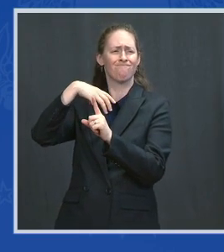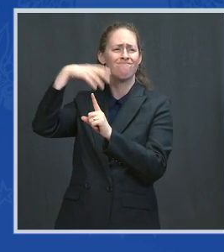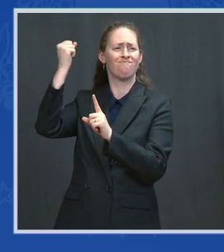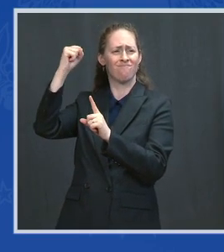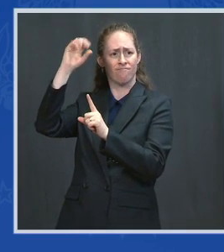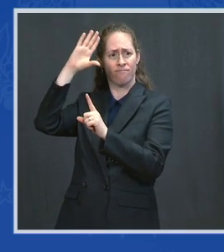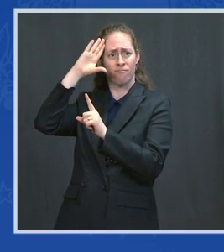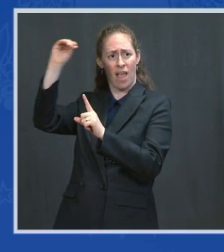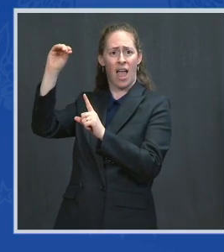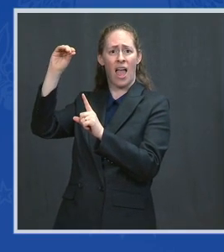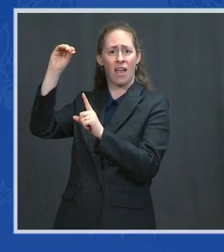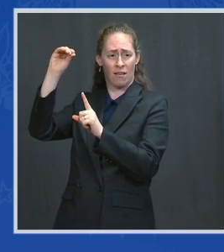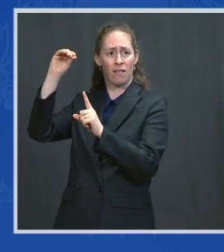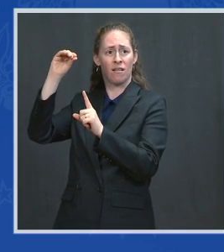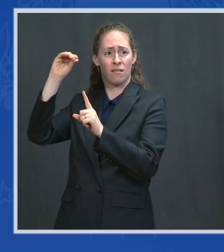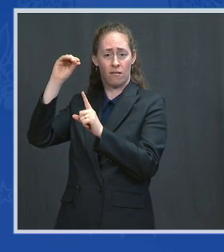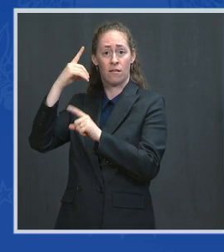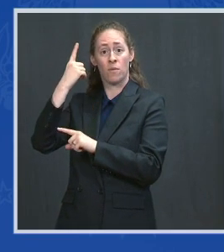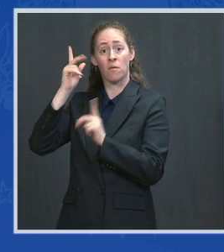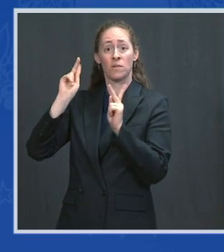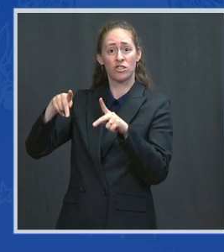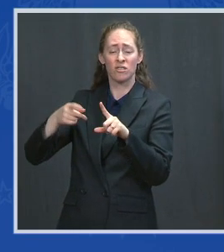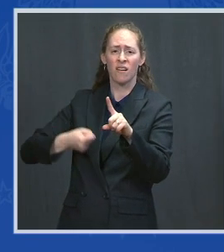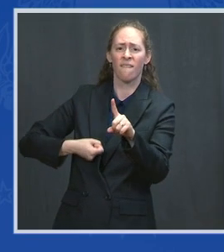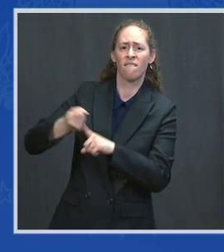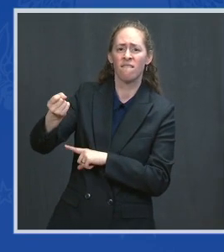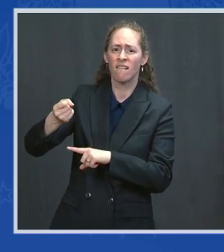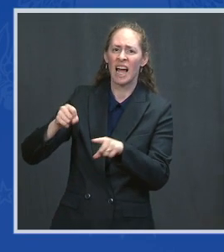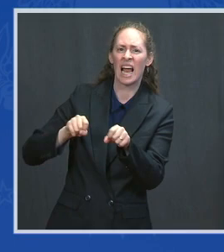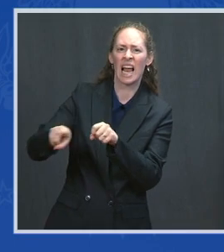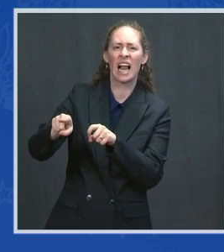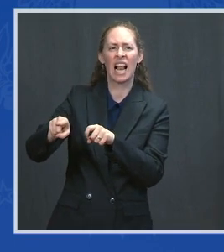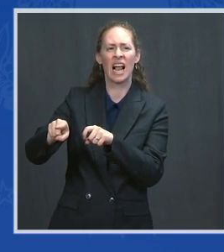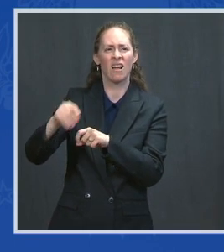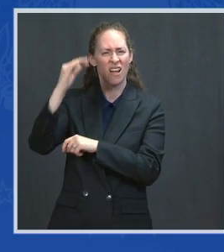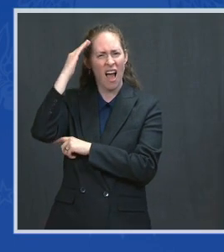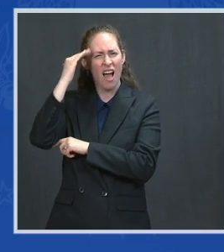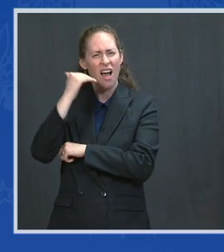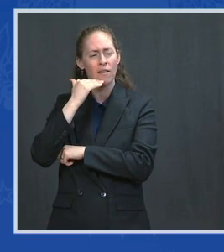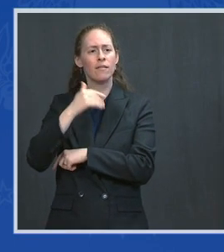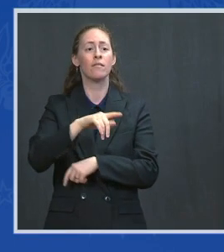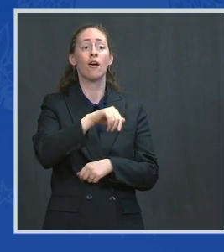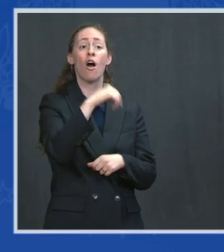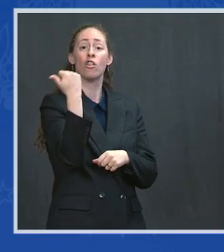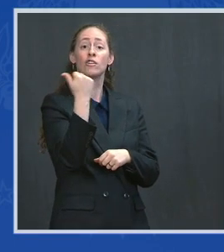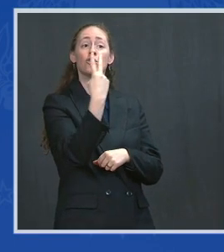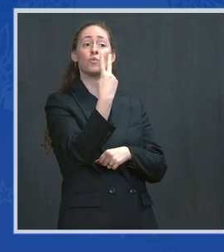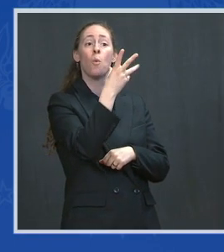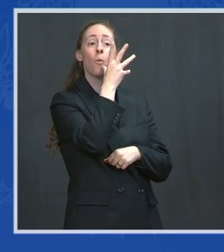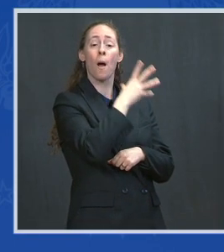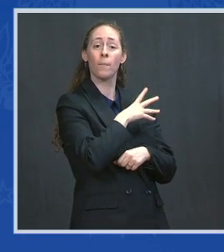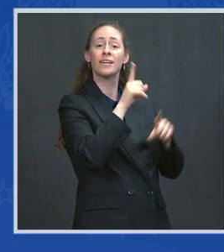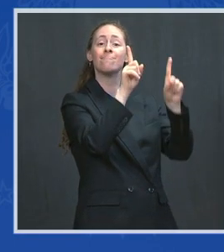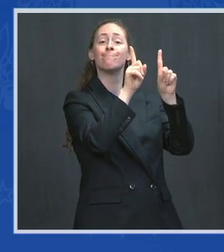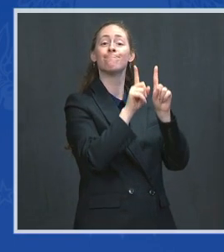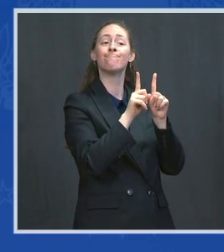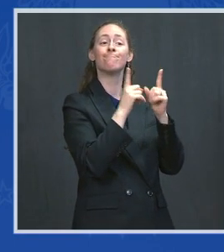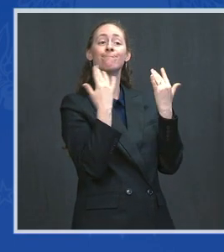while waiting for the bus, eight people in Atlanta getting shot on a Tuesday